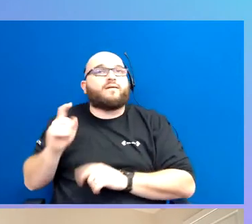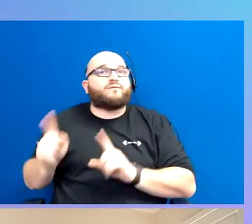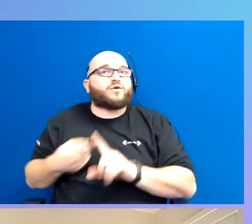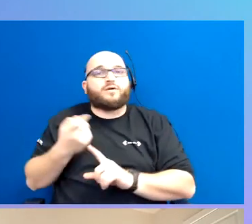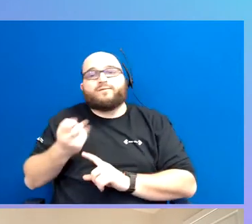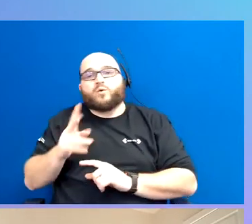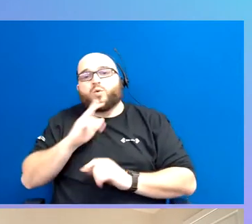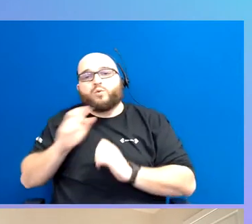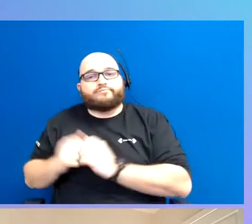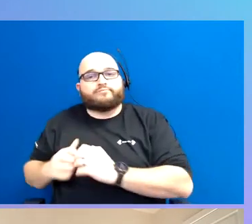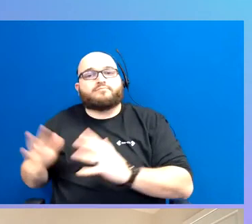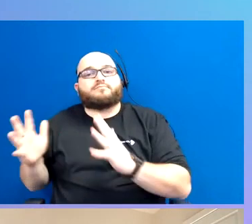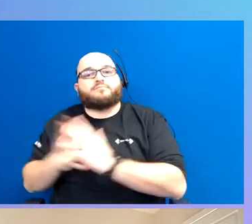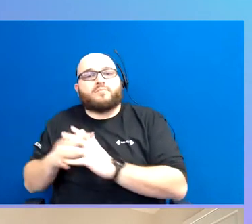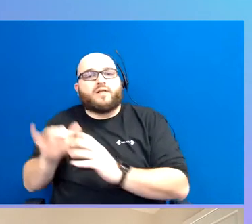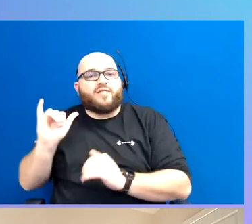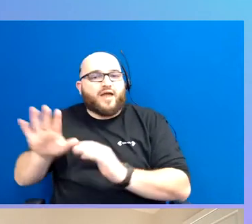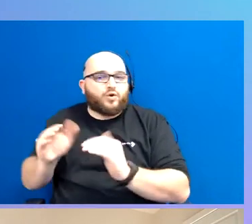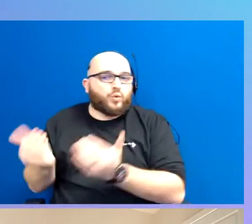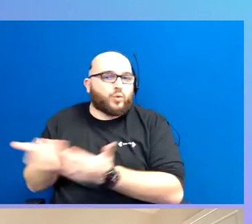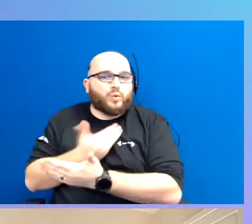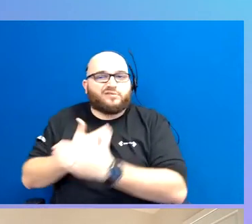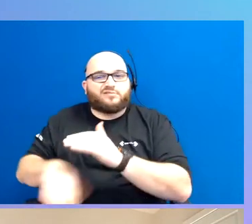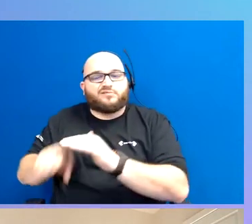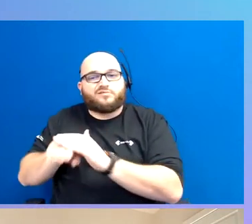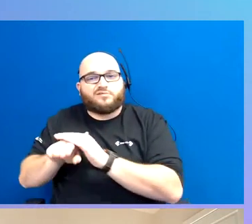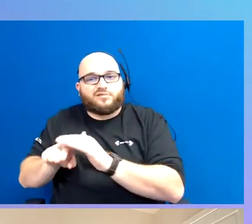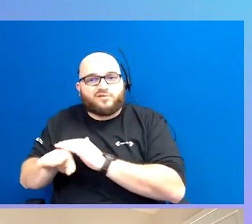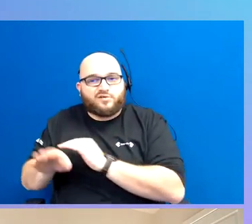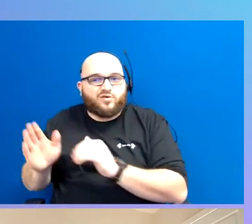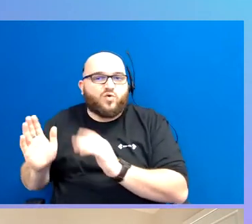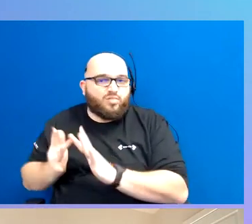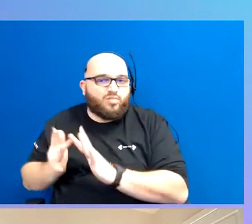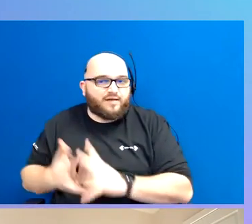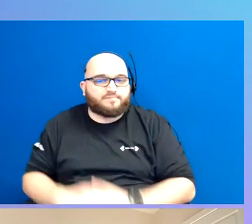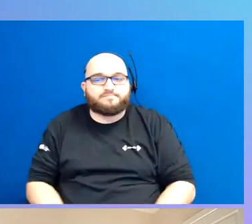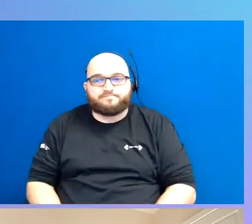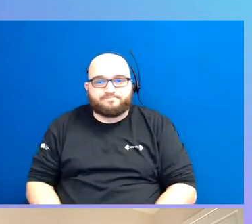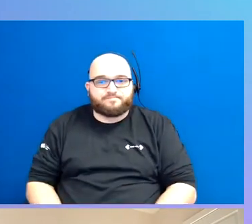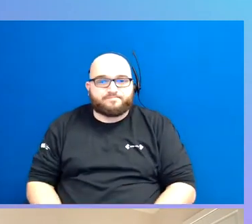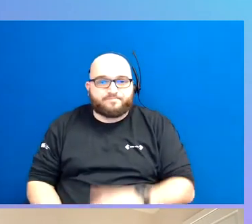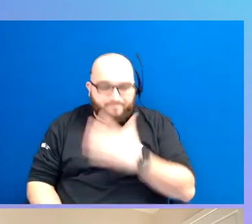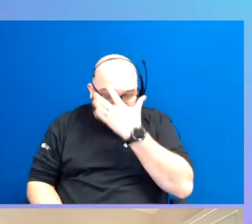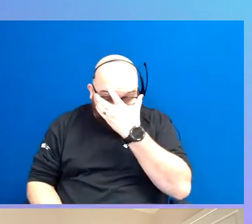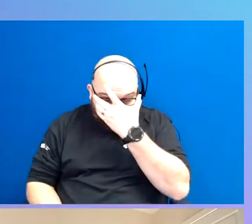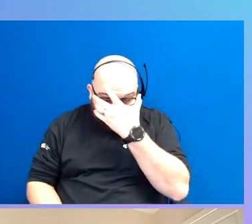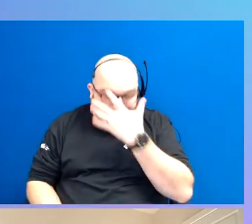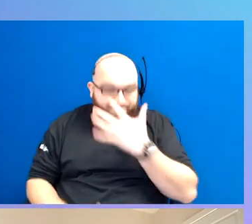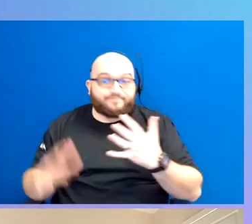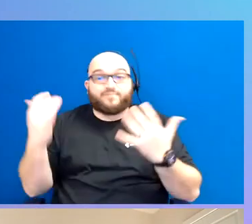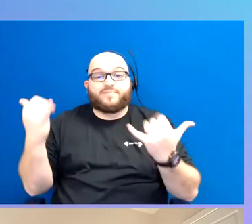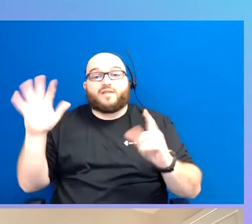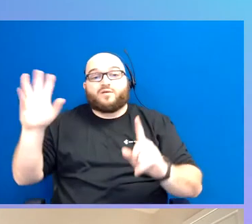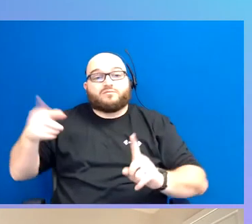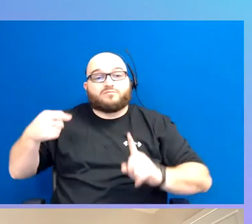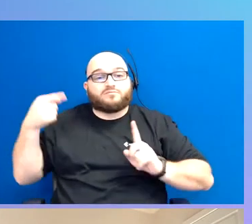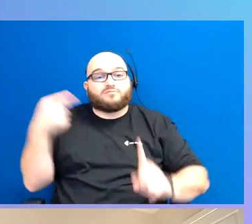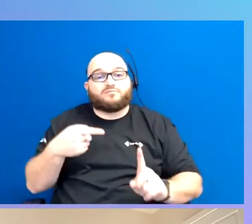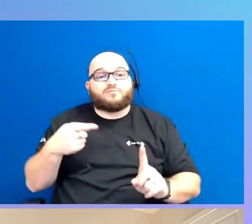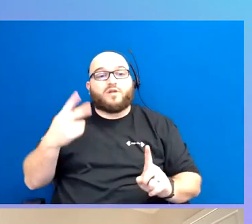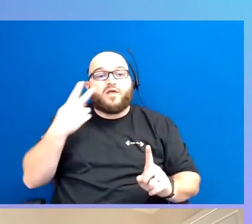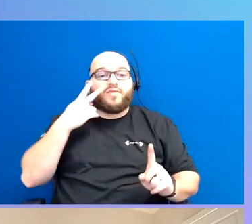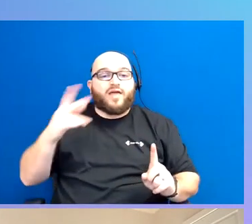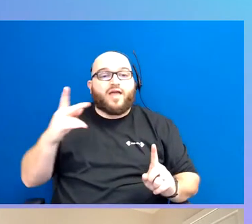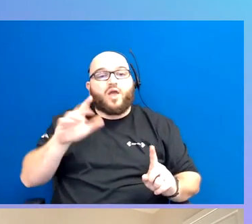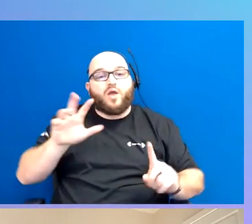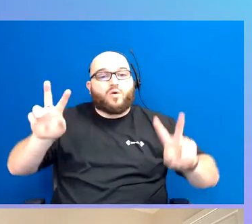implemented this success criteria in our library. All right, so let's look at the persona code for